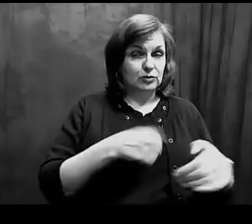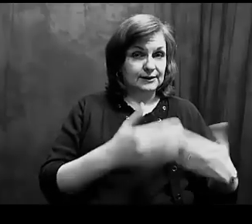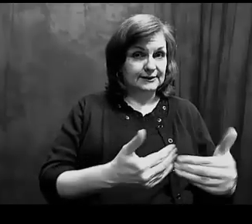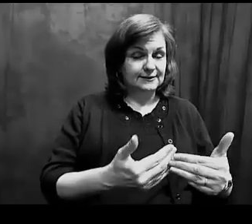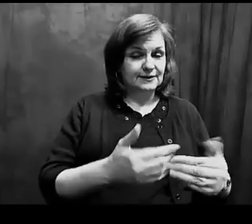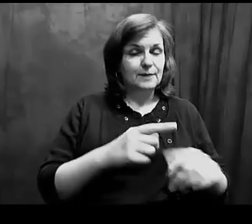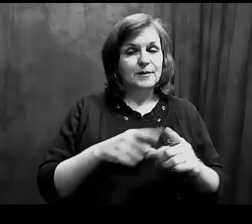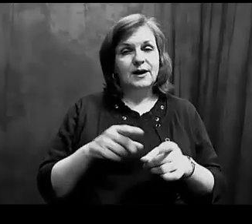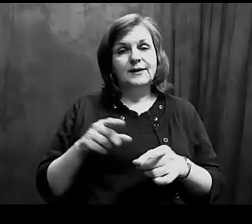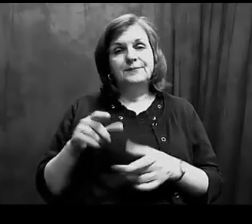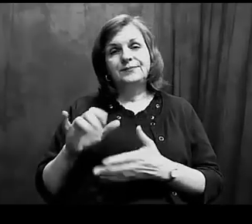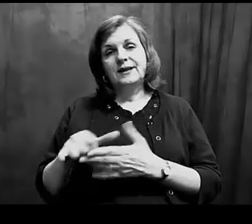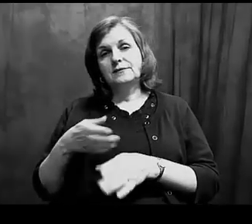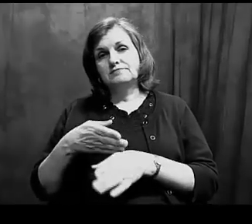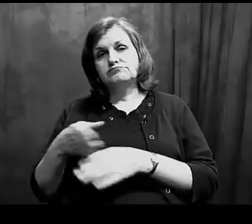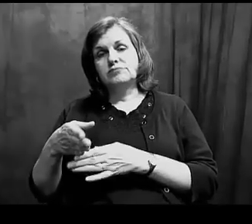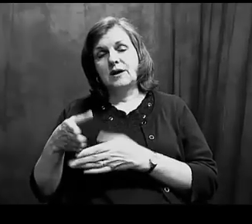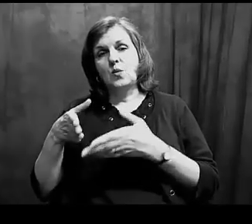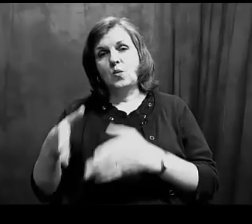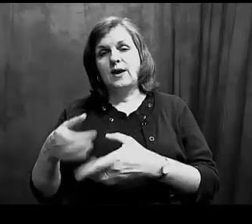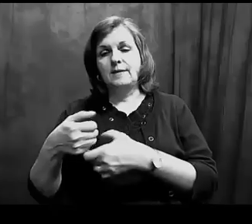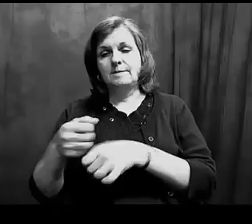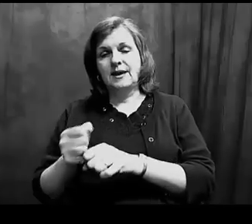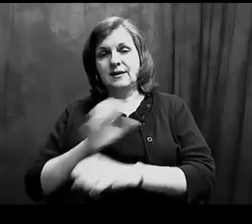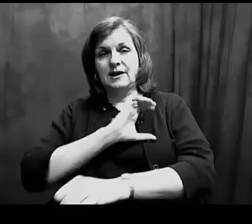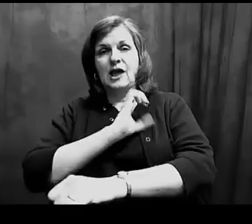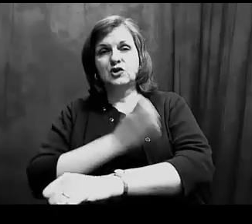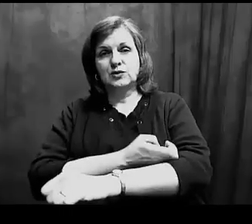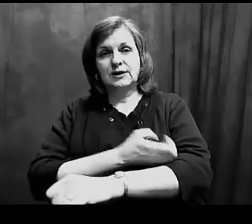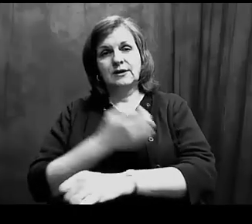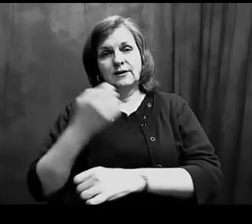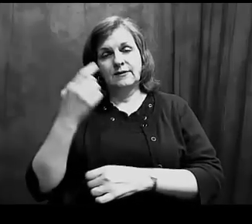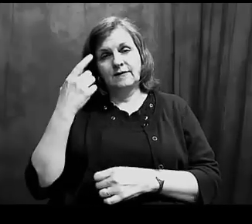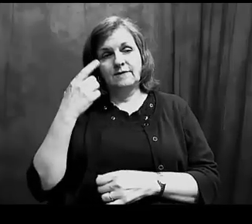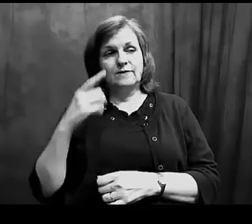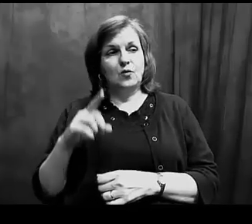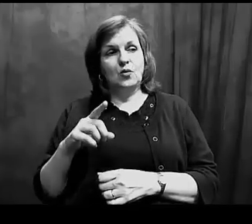So you do this process, but this is the primary form of energy,